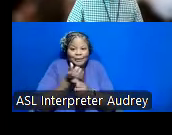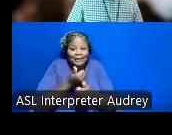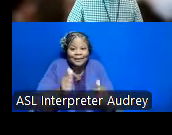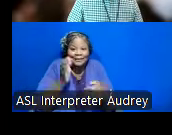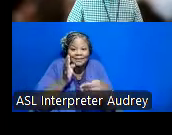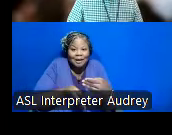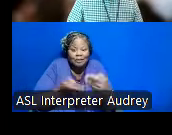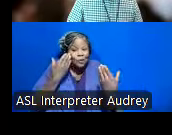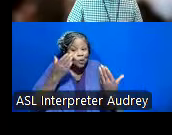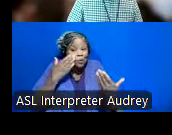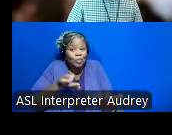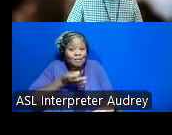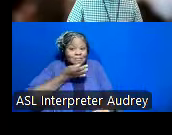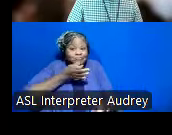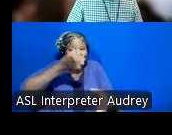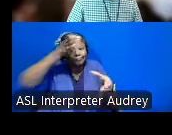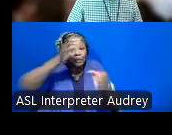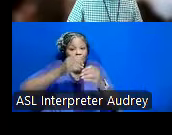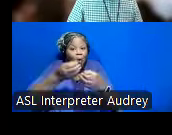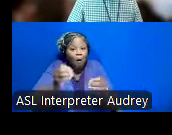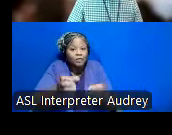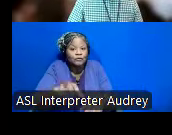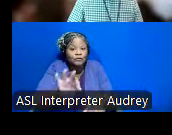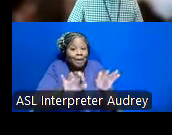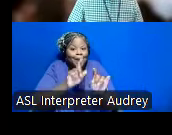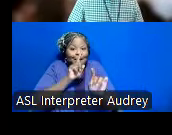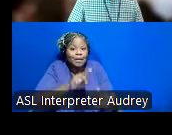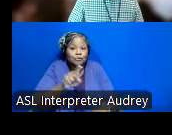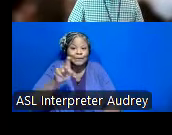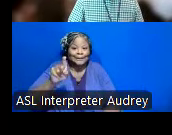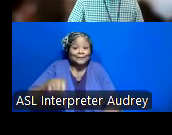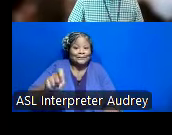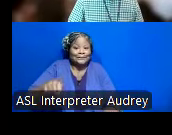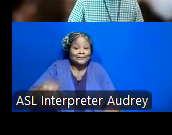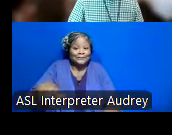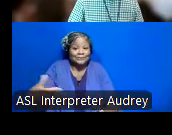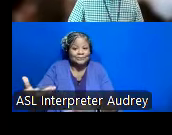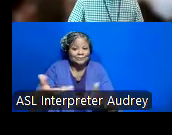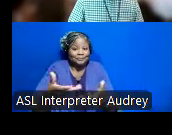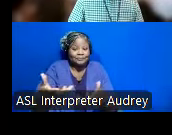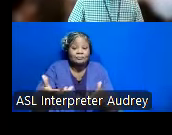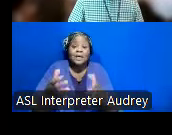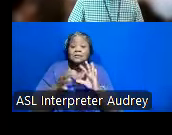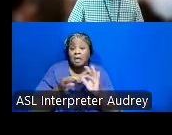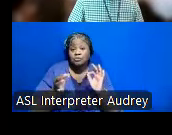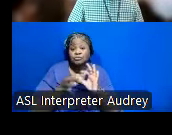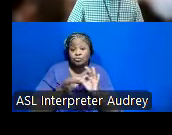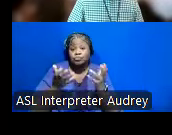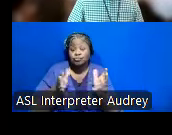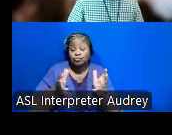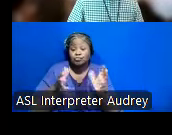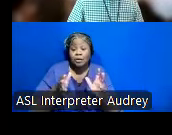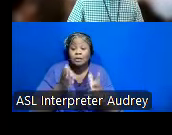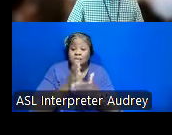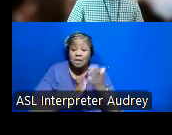the expertise is in an office to get the answers that we need. So as I've mentioned that as